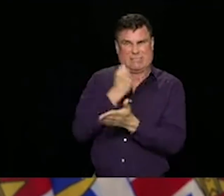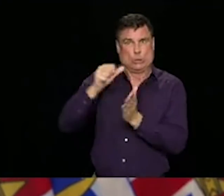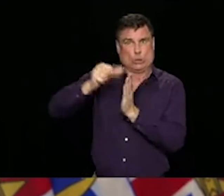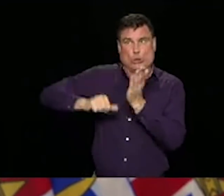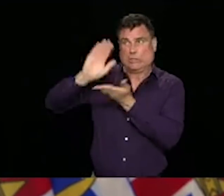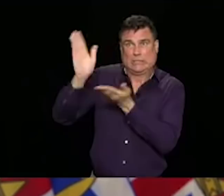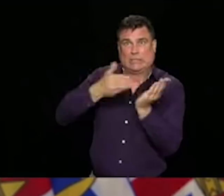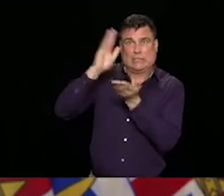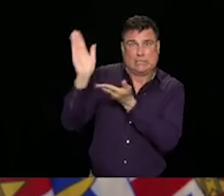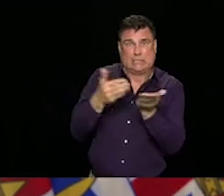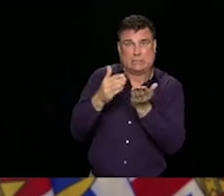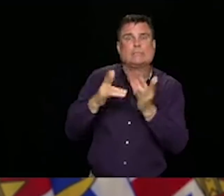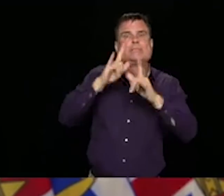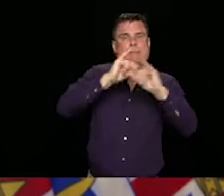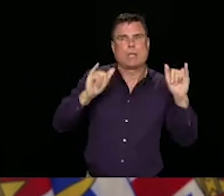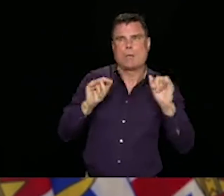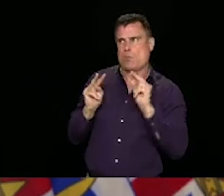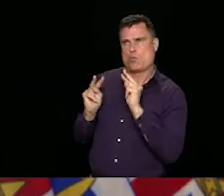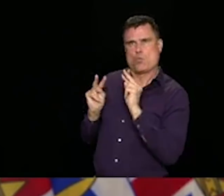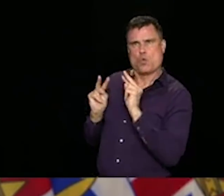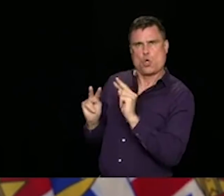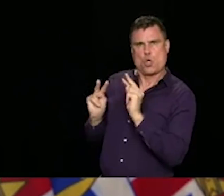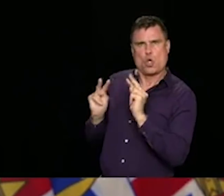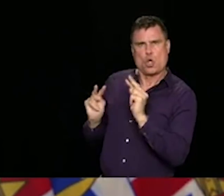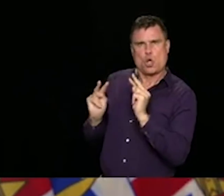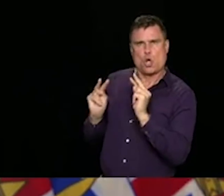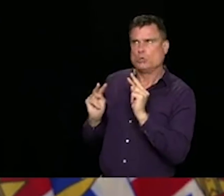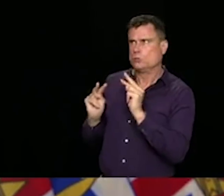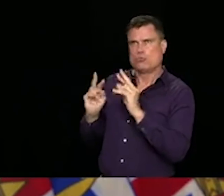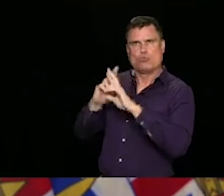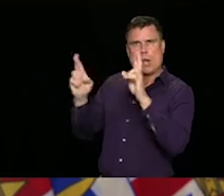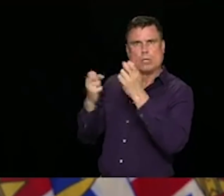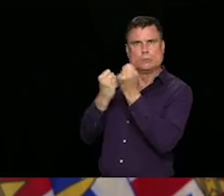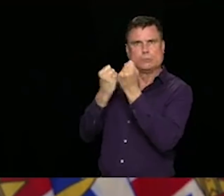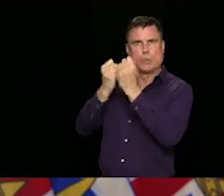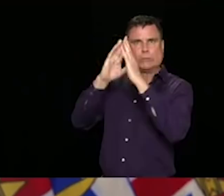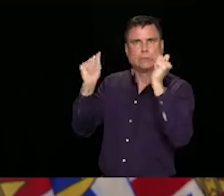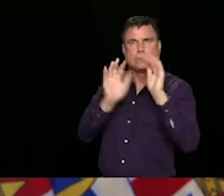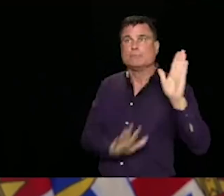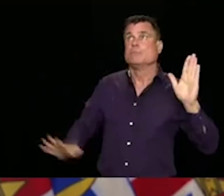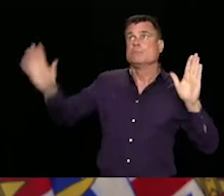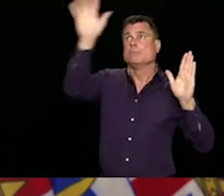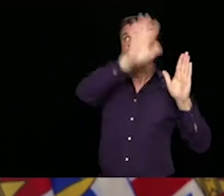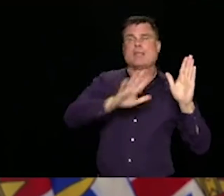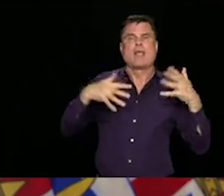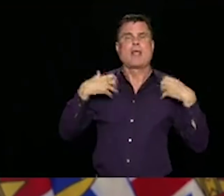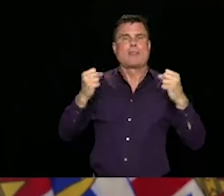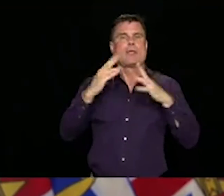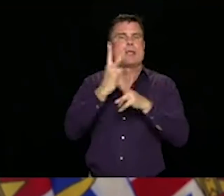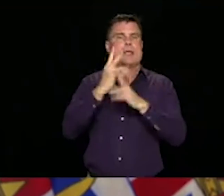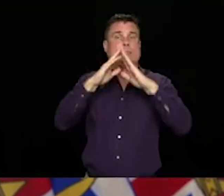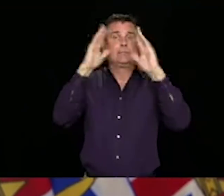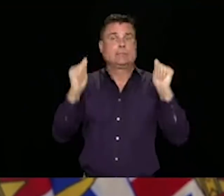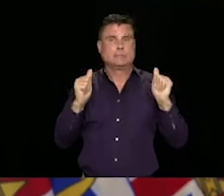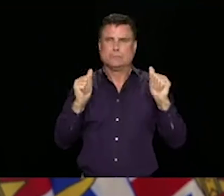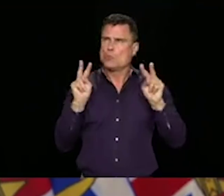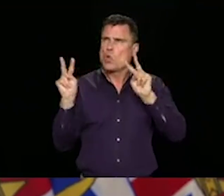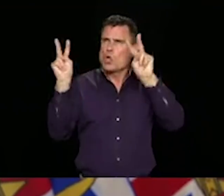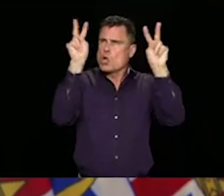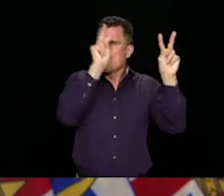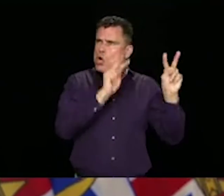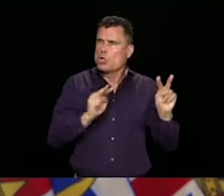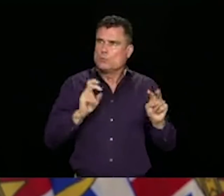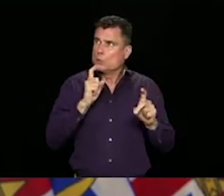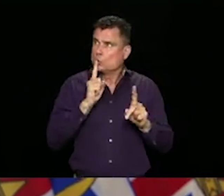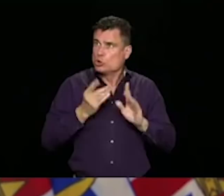are continuing to monitor and support our health professionals across the province. As individuals, we must